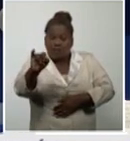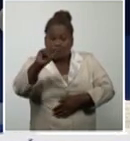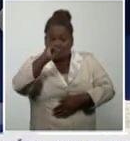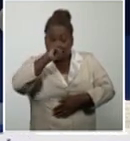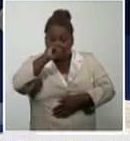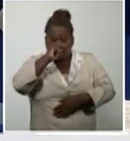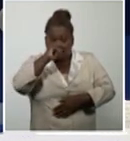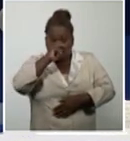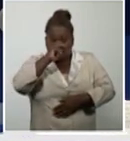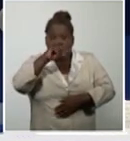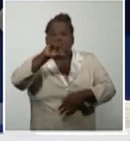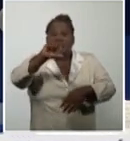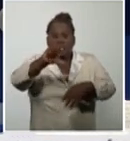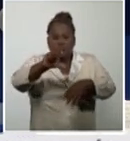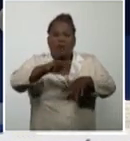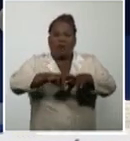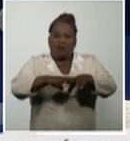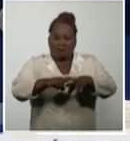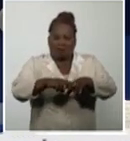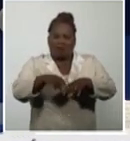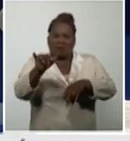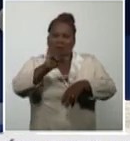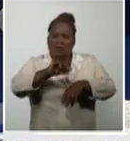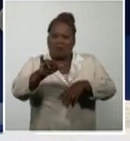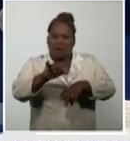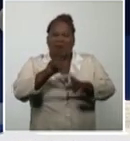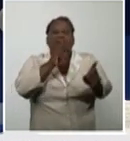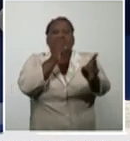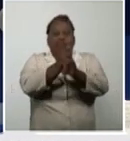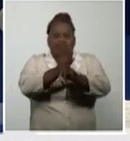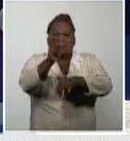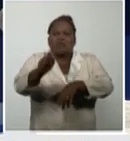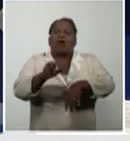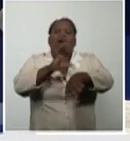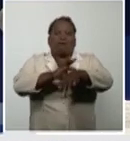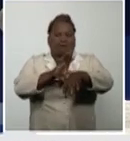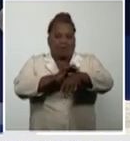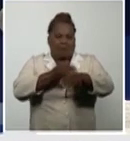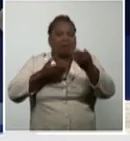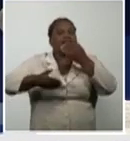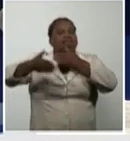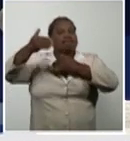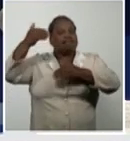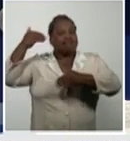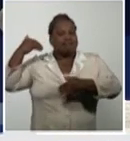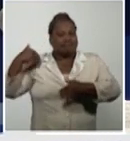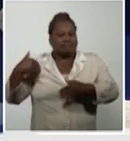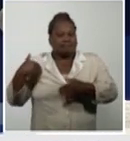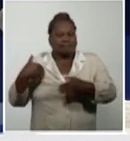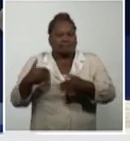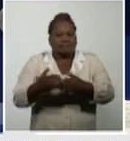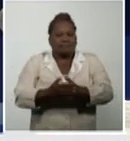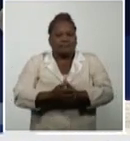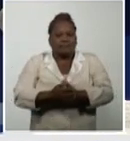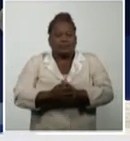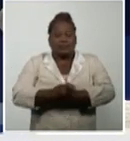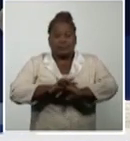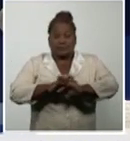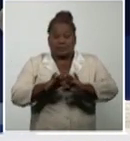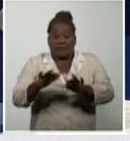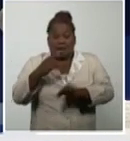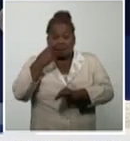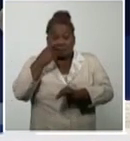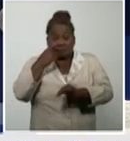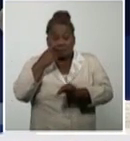for a previously confirmed case, and another 16-year-old boy also from Central Havana. He was the contact